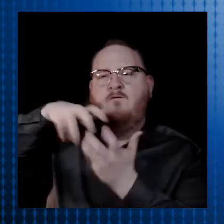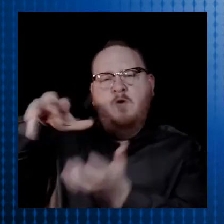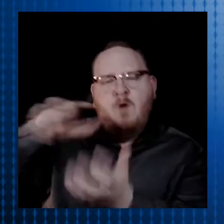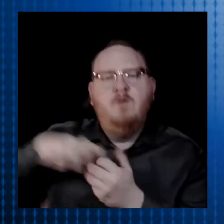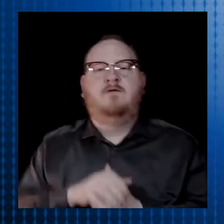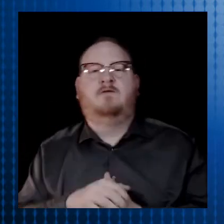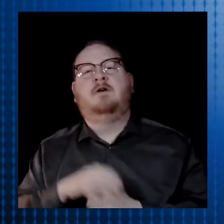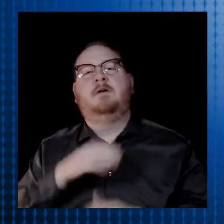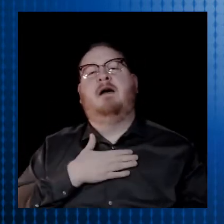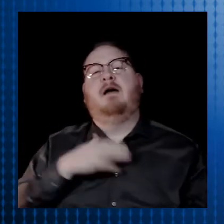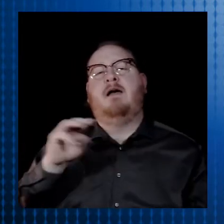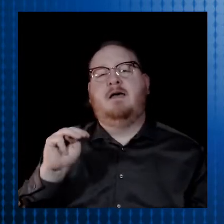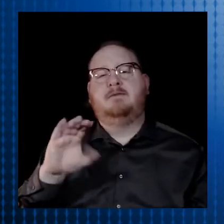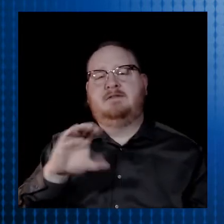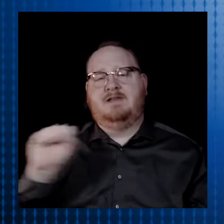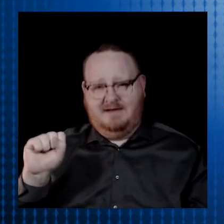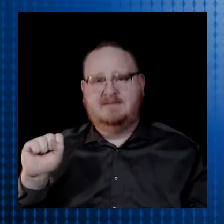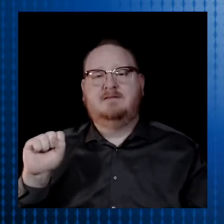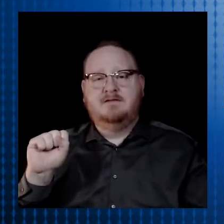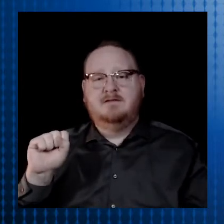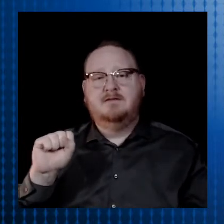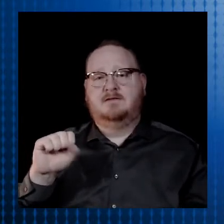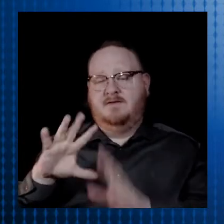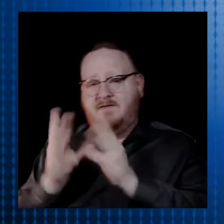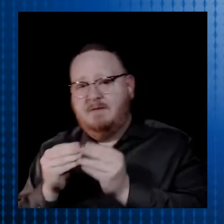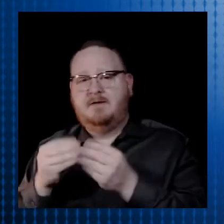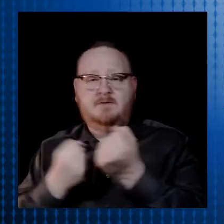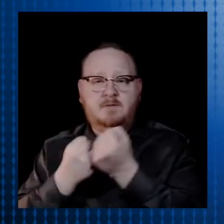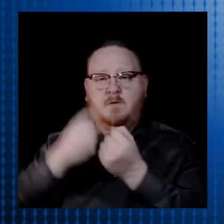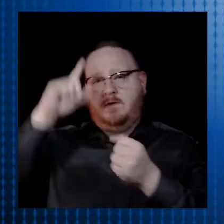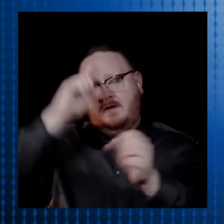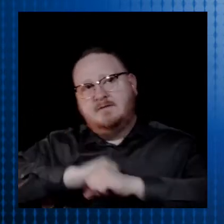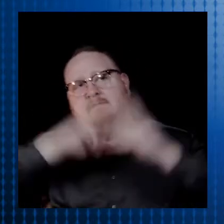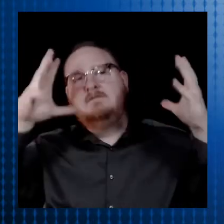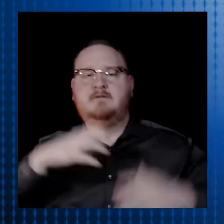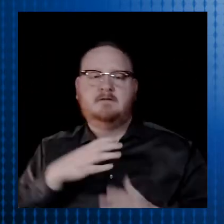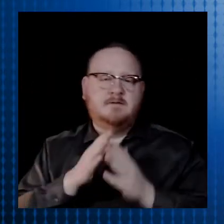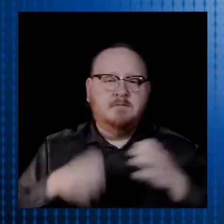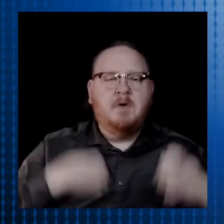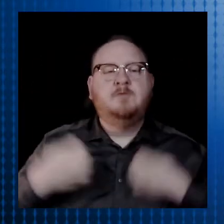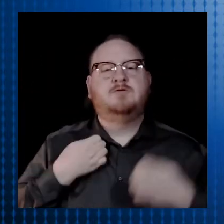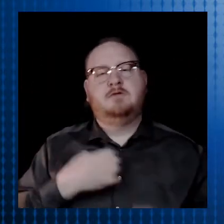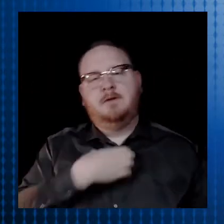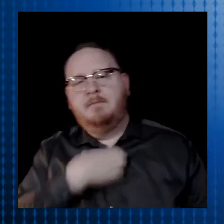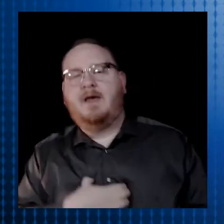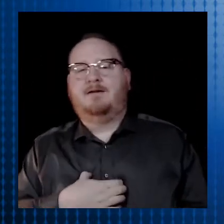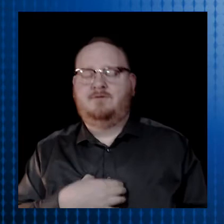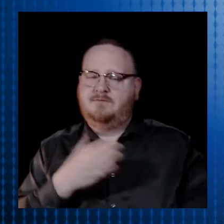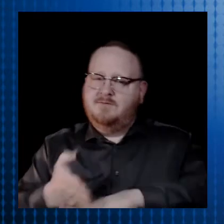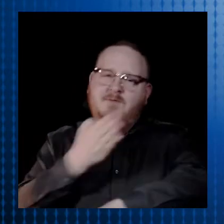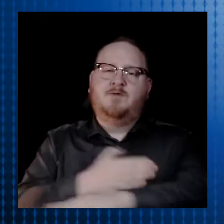family who have supported my ideals, emotions, and passion for improving the lives of the families that I